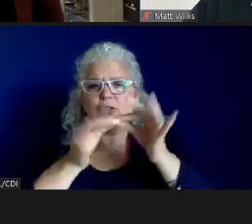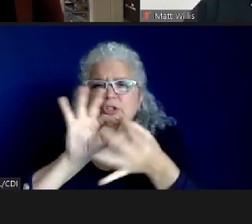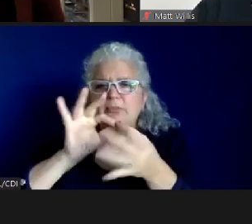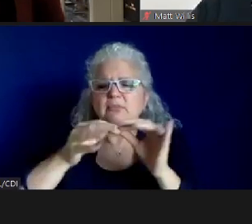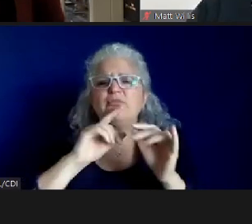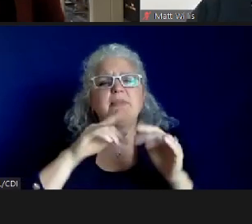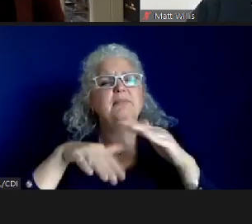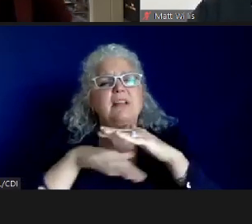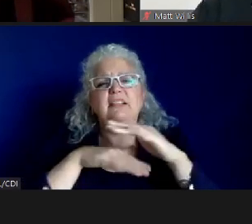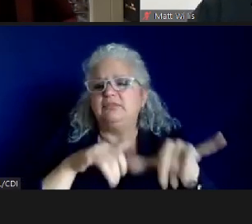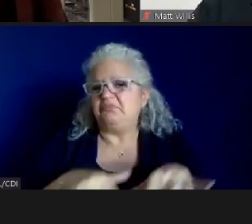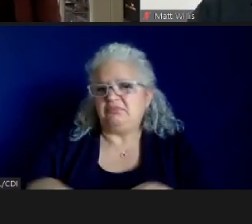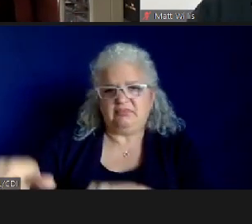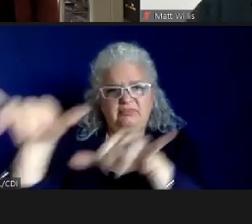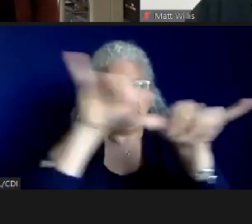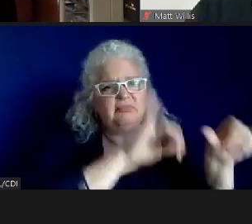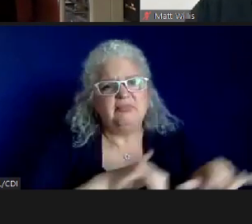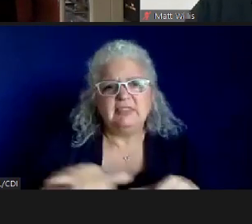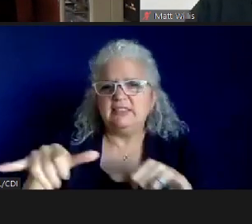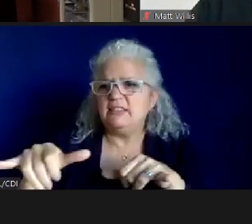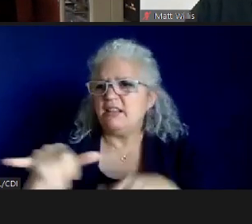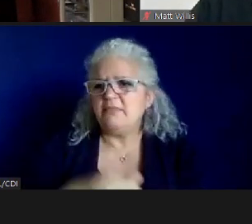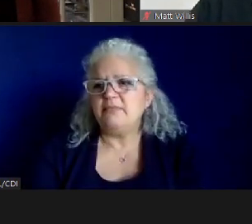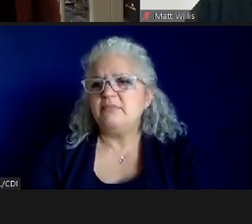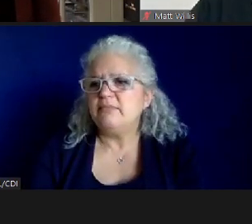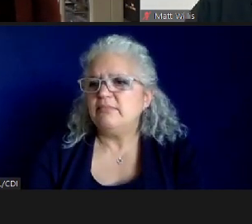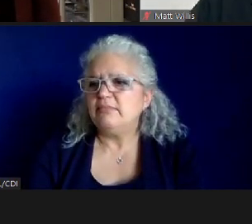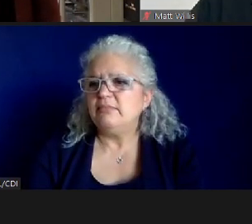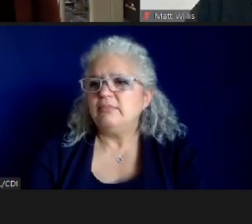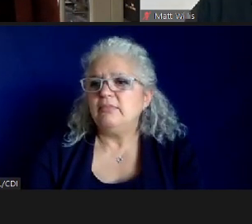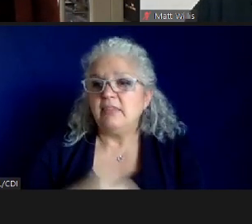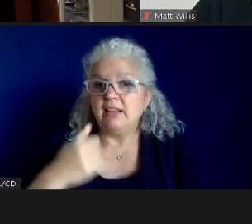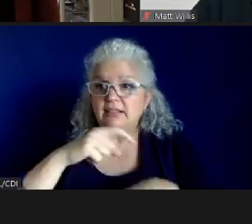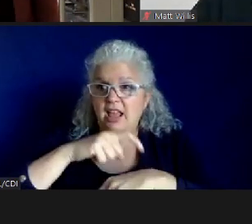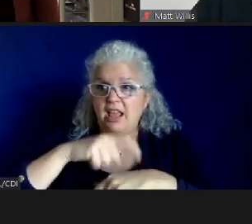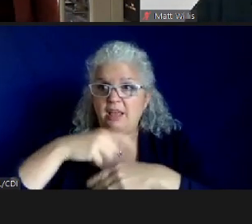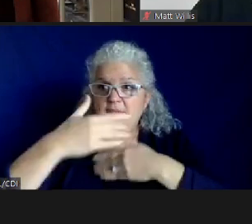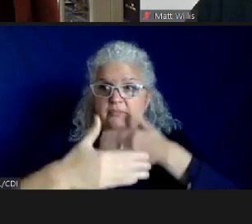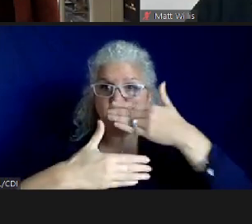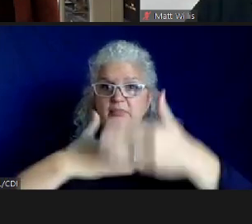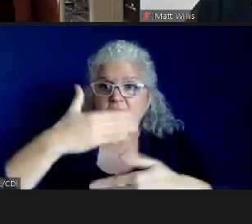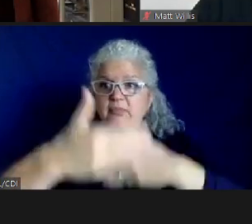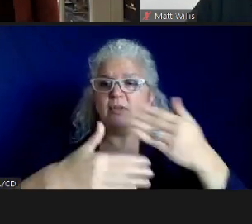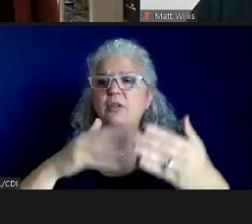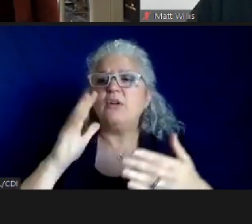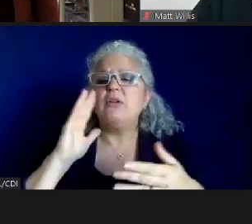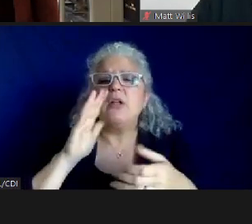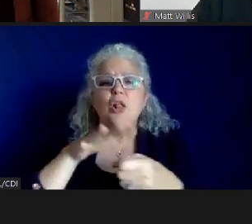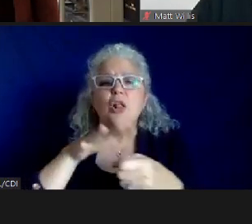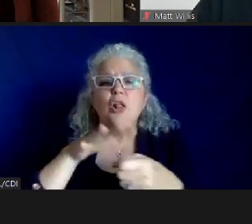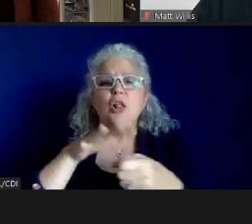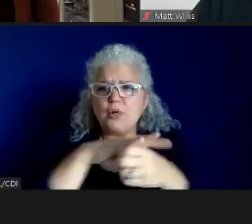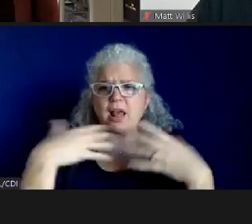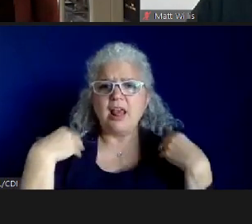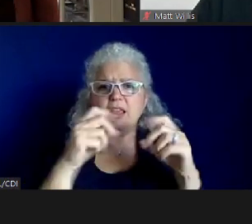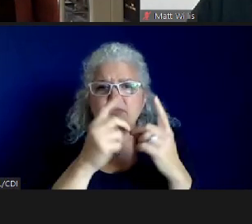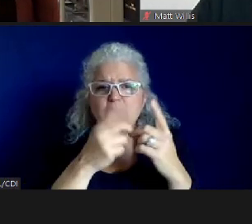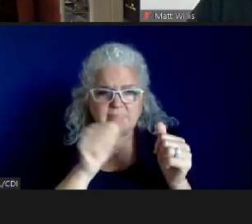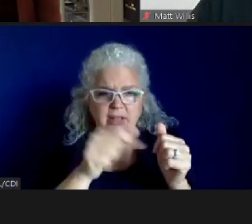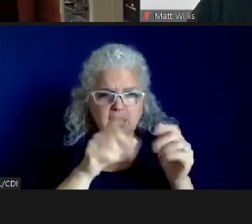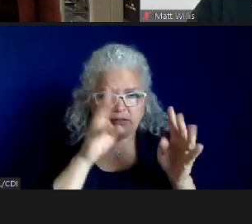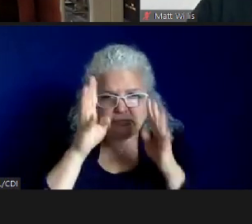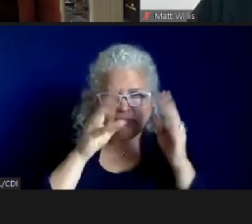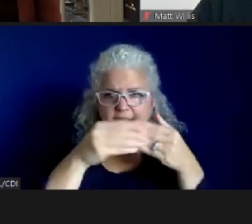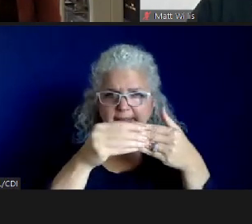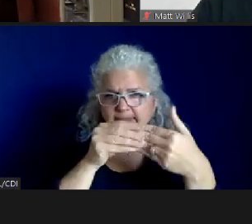get further down through the phases, the local health departments will have some ability to be a little bit creative with respect to, again, social determinants of health